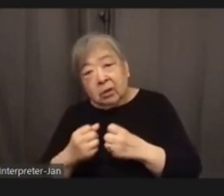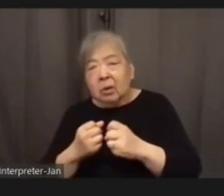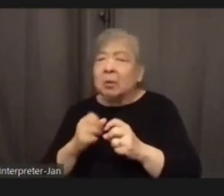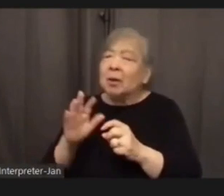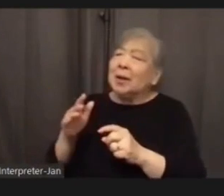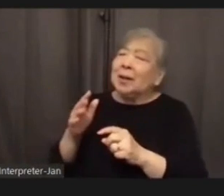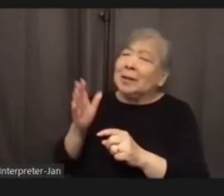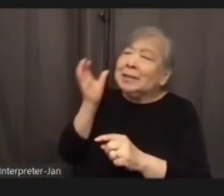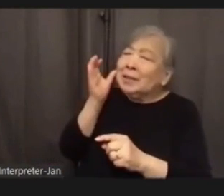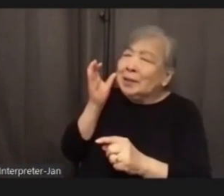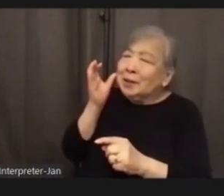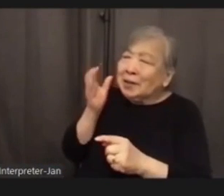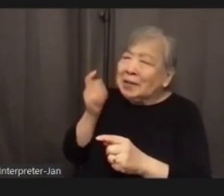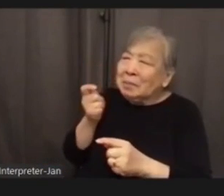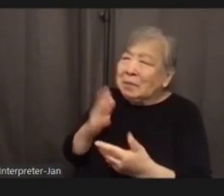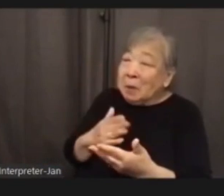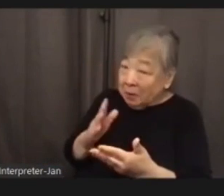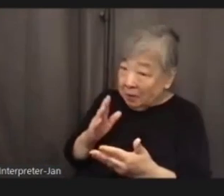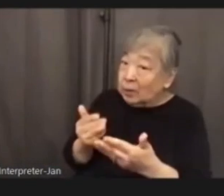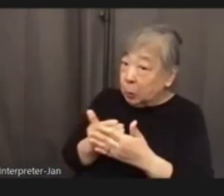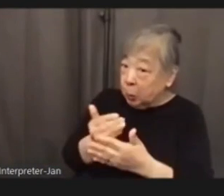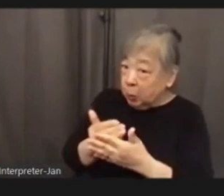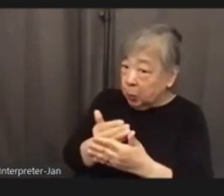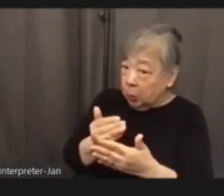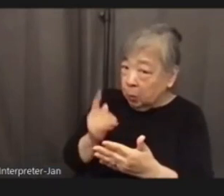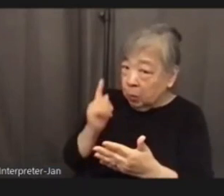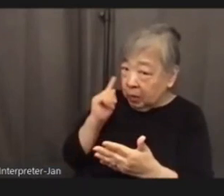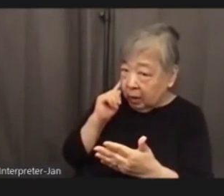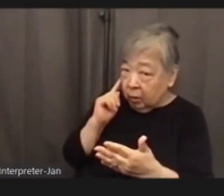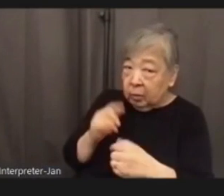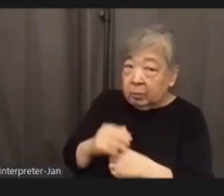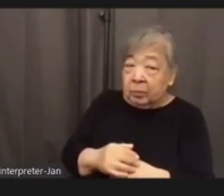song. This is the new version we're going to hear. Yes. Yeah. Yes. Yeah.